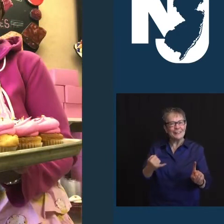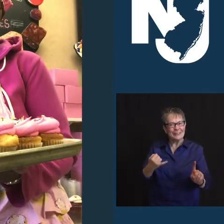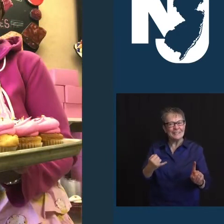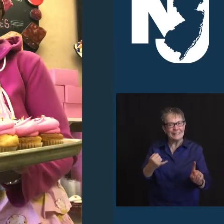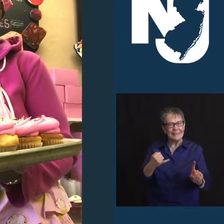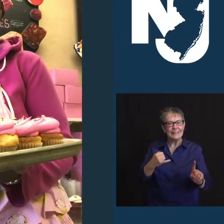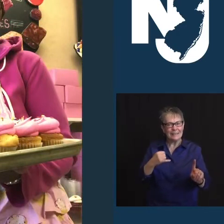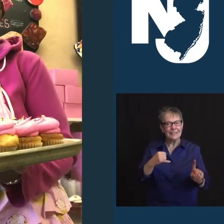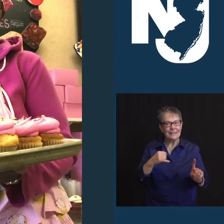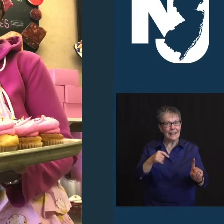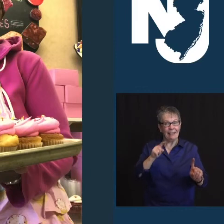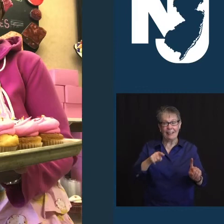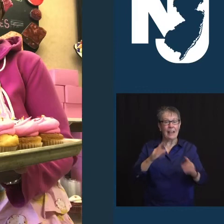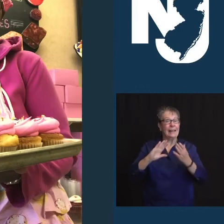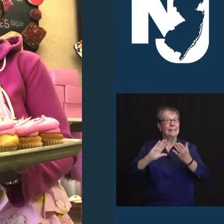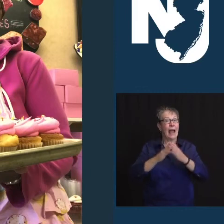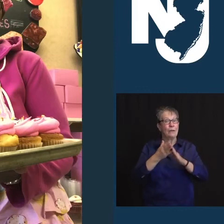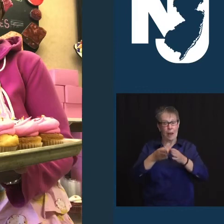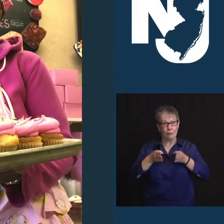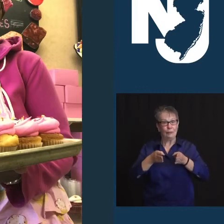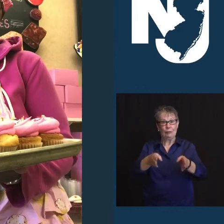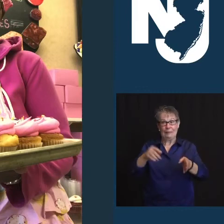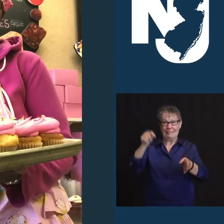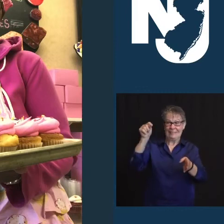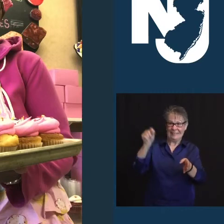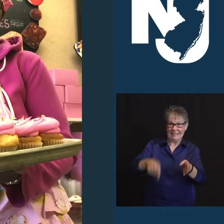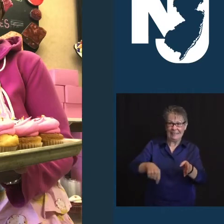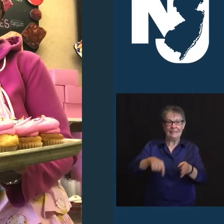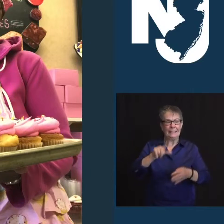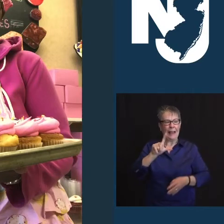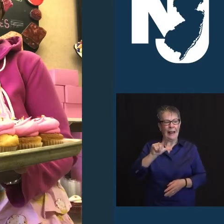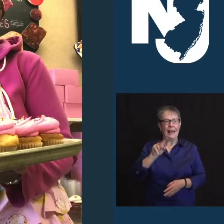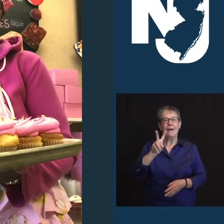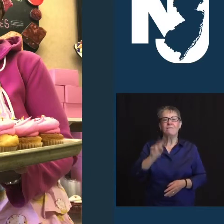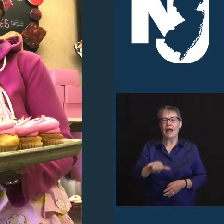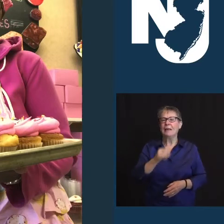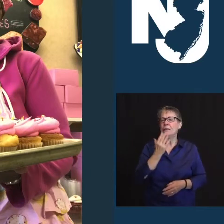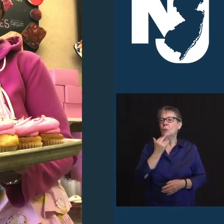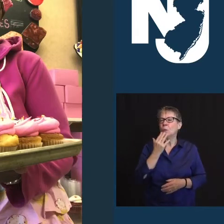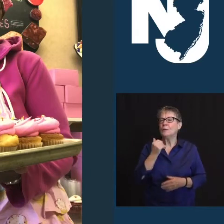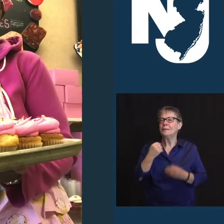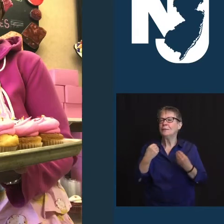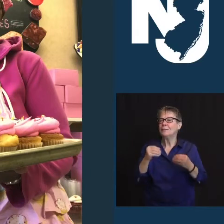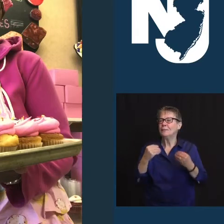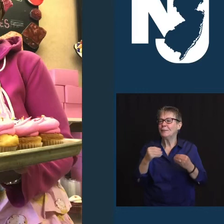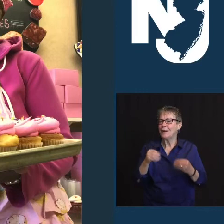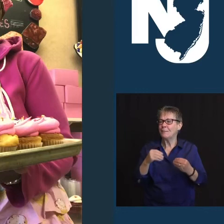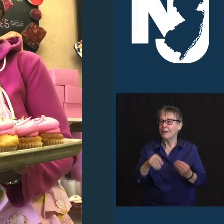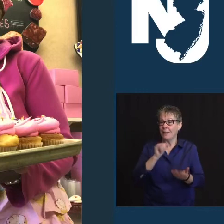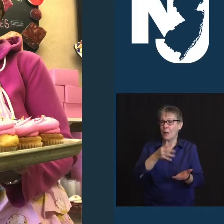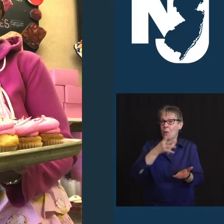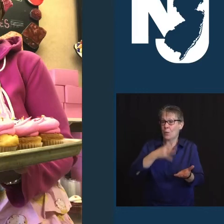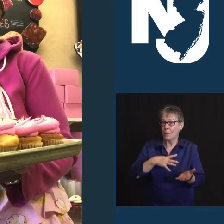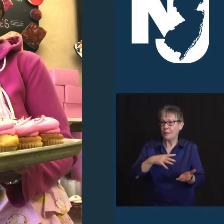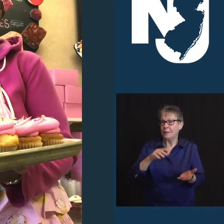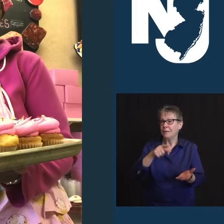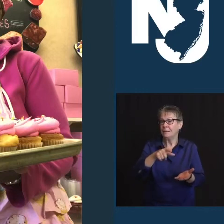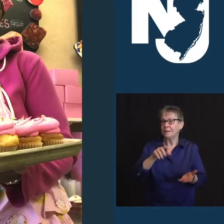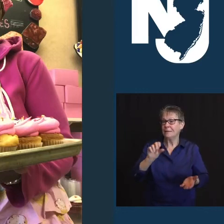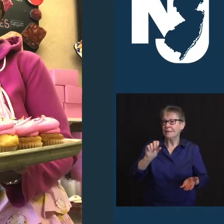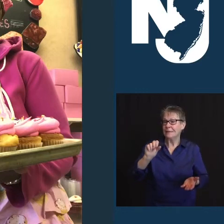find Lepore Sweet Shop, a cupcake bakery owned and operated by that woman, Stacy Welsh, who happens to also be